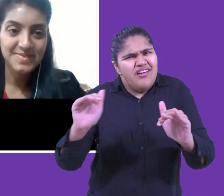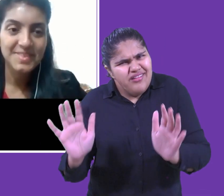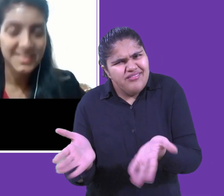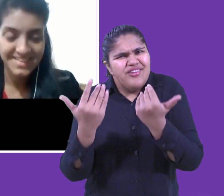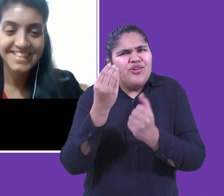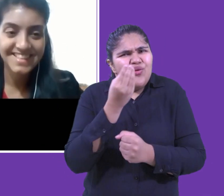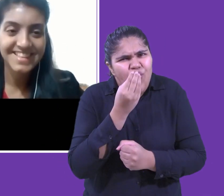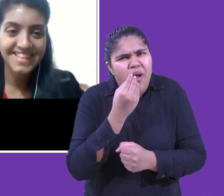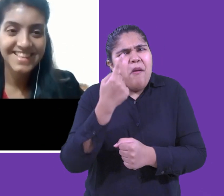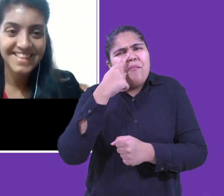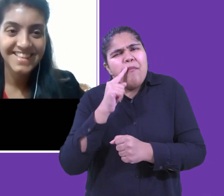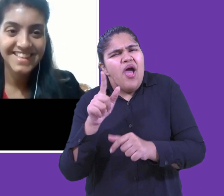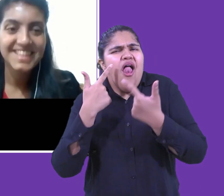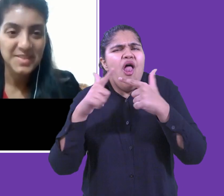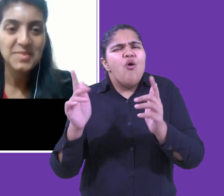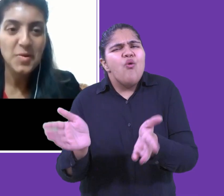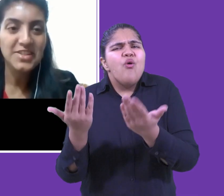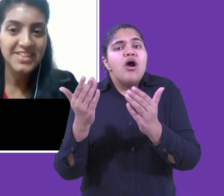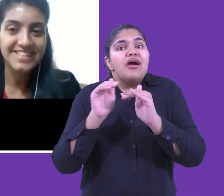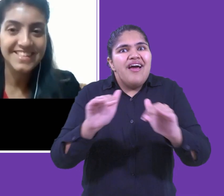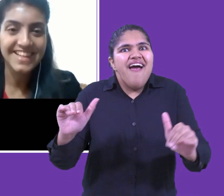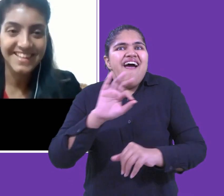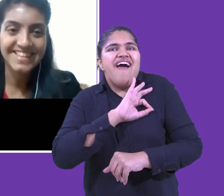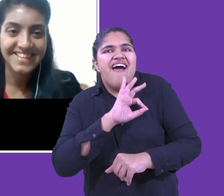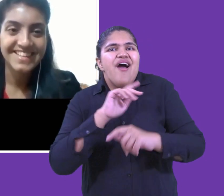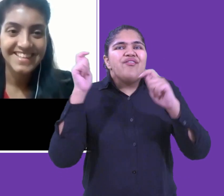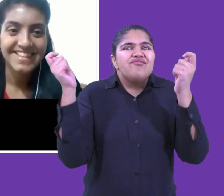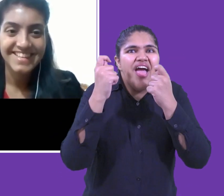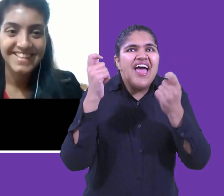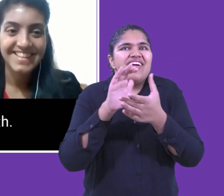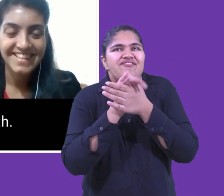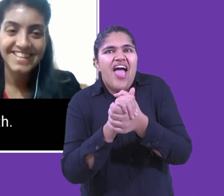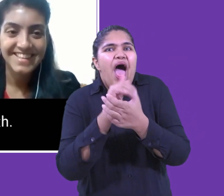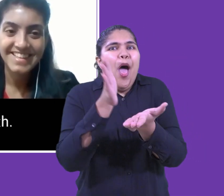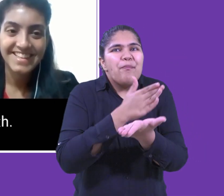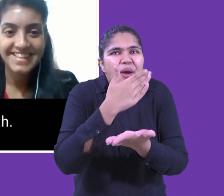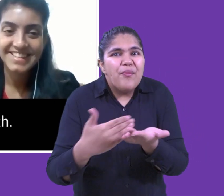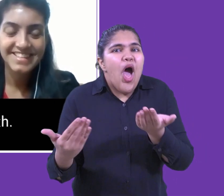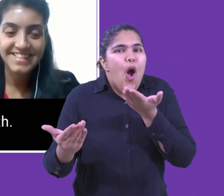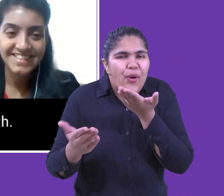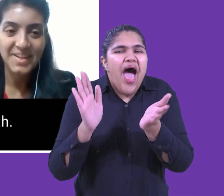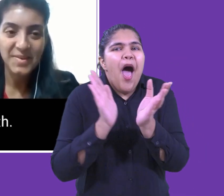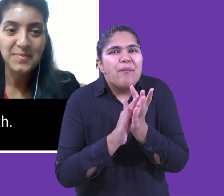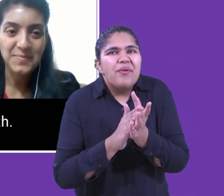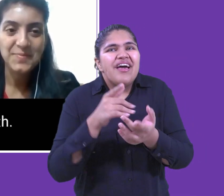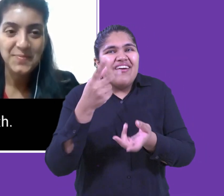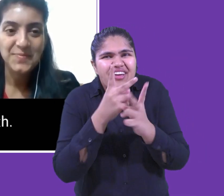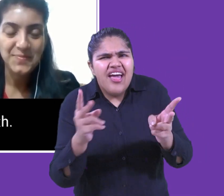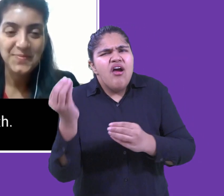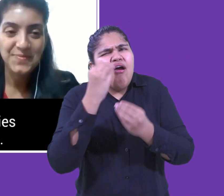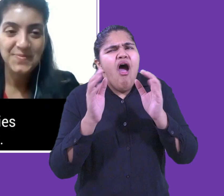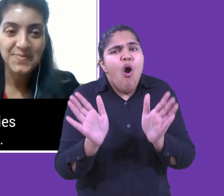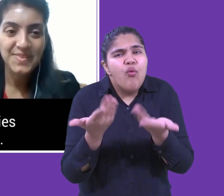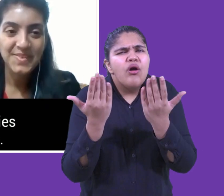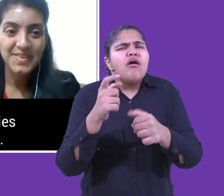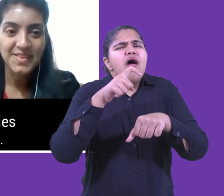have. Not every day, but once or twice in a month, Moderation, or yeah. modulation 4-5 times in a month. Yeah. Like for example, younger